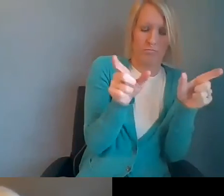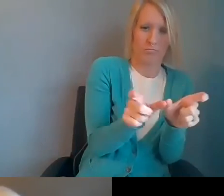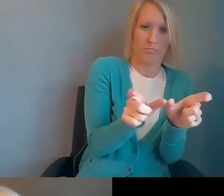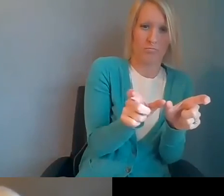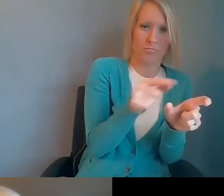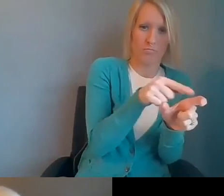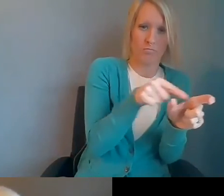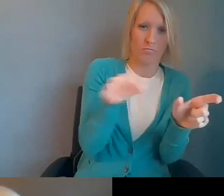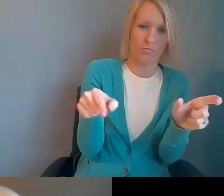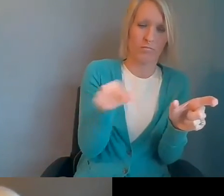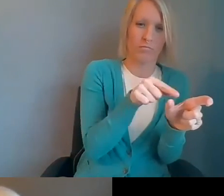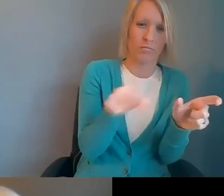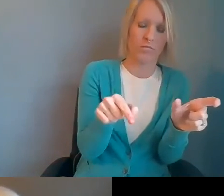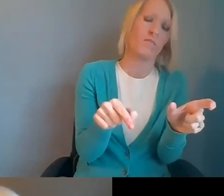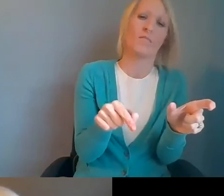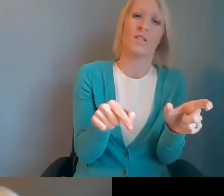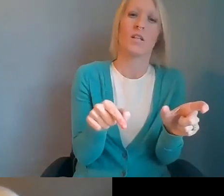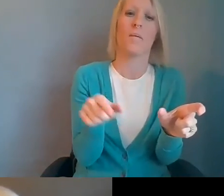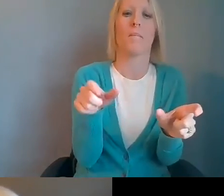Okay.